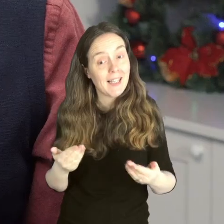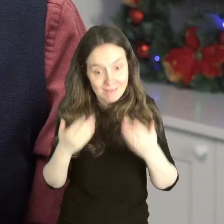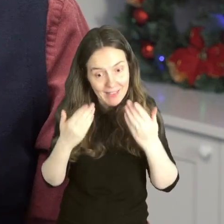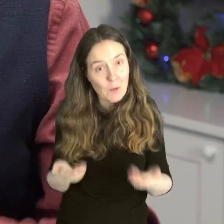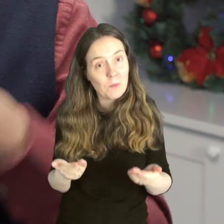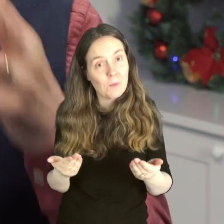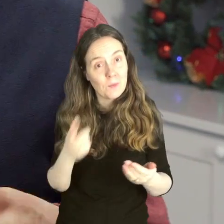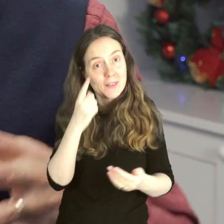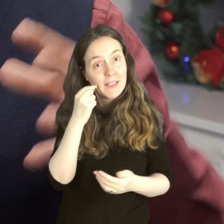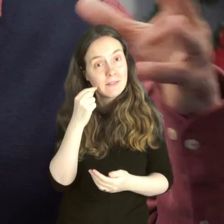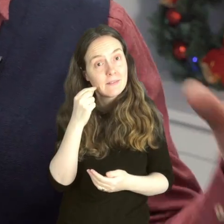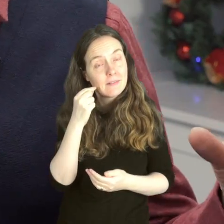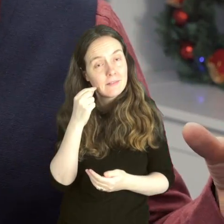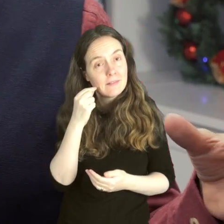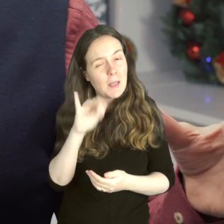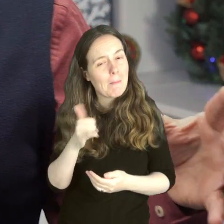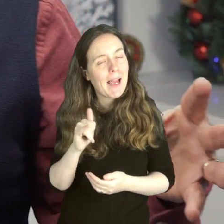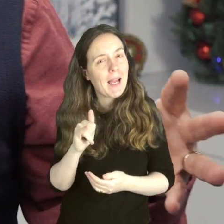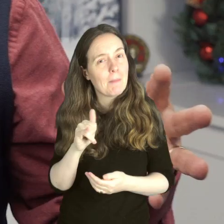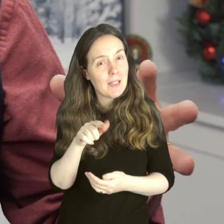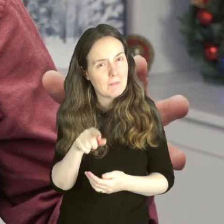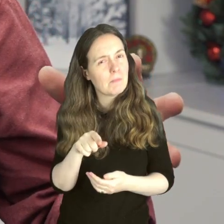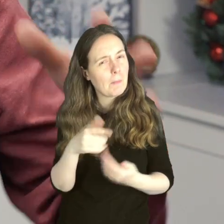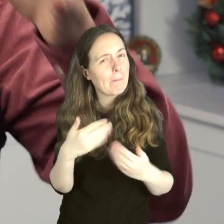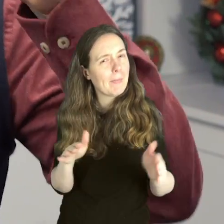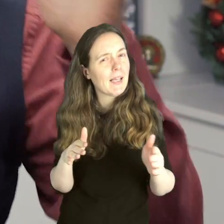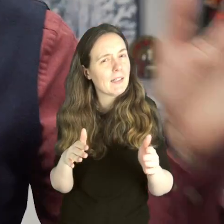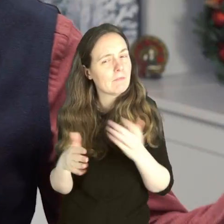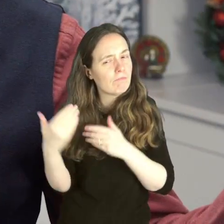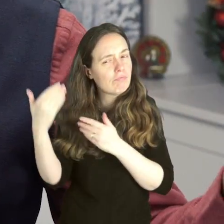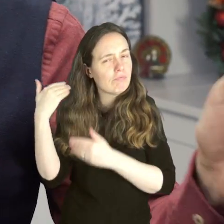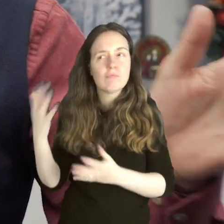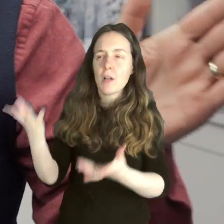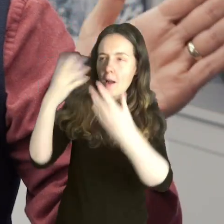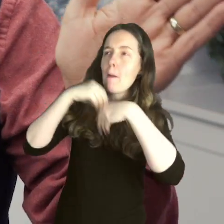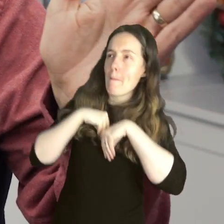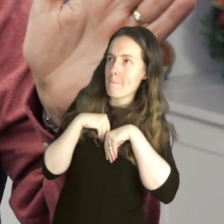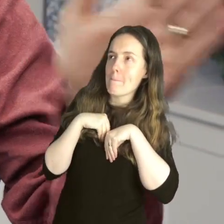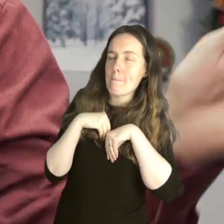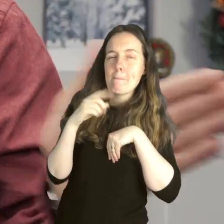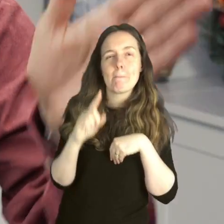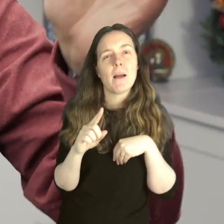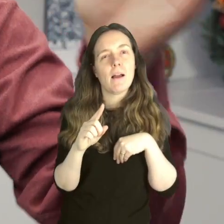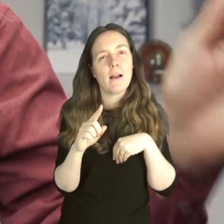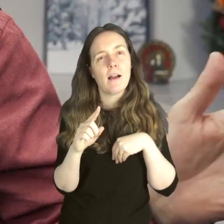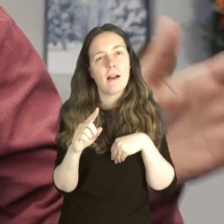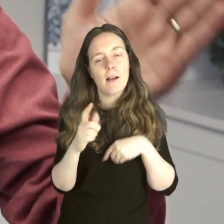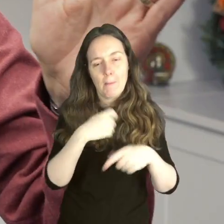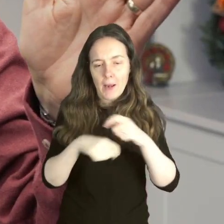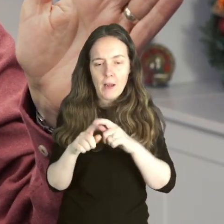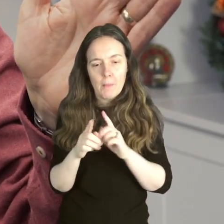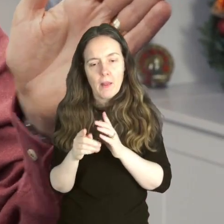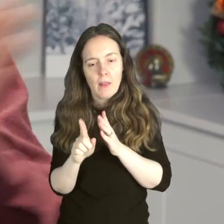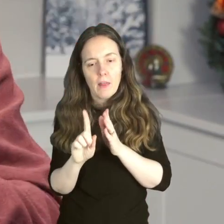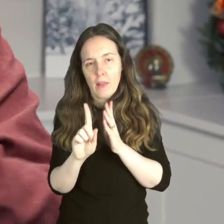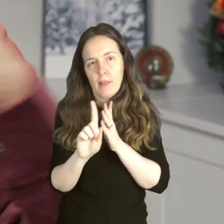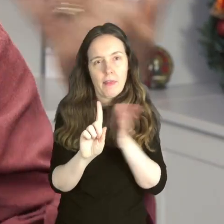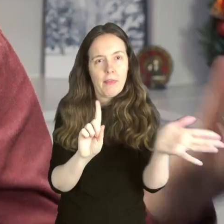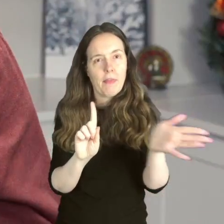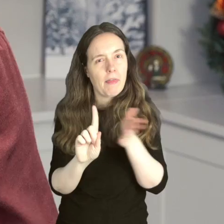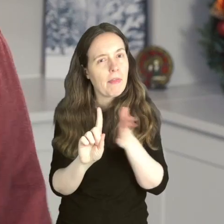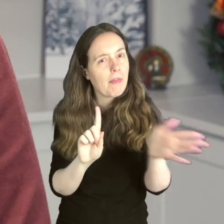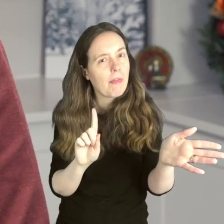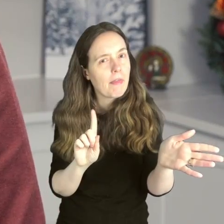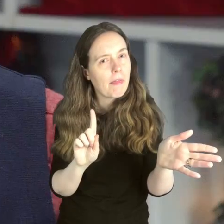Now, maybe you did, but then you got diverted, distracted, maybe